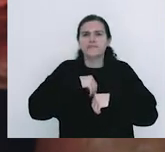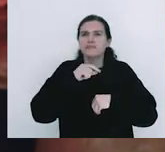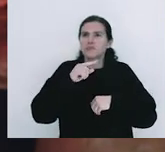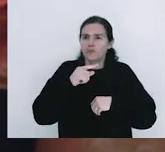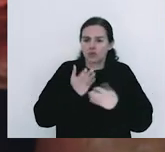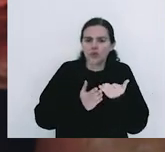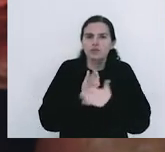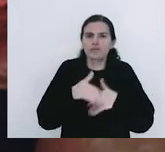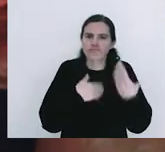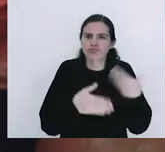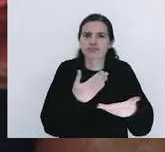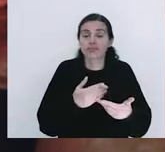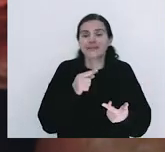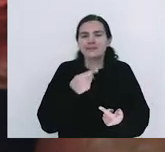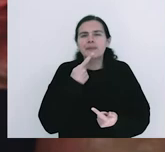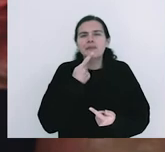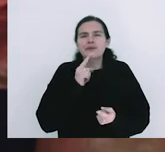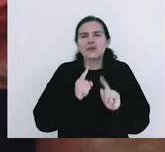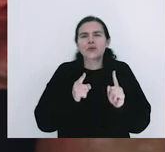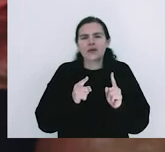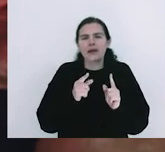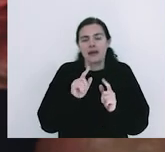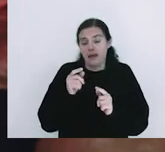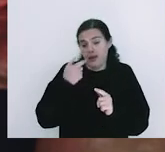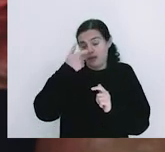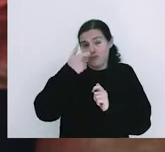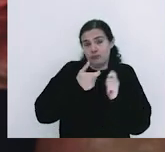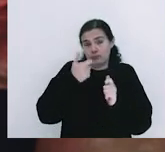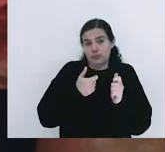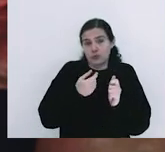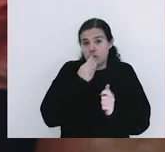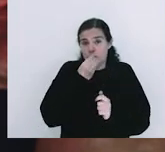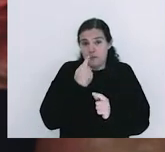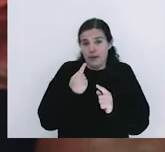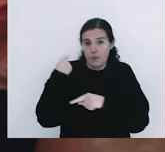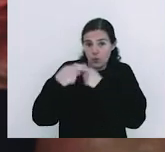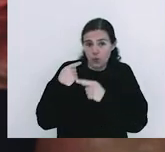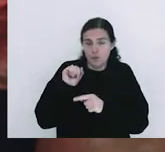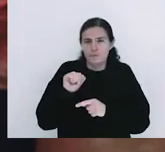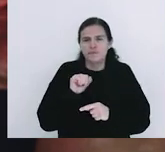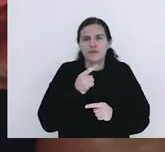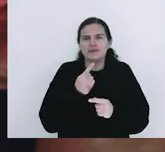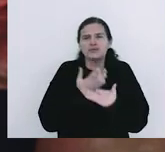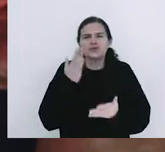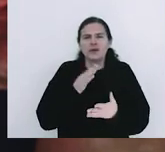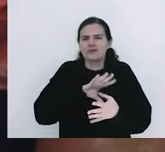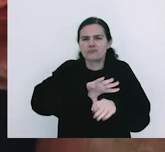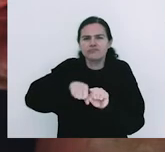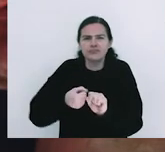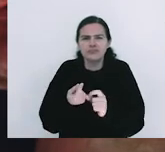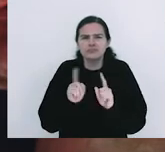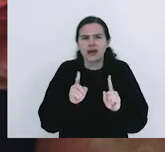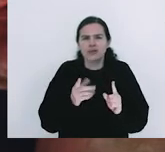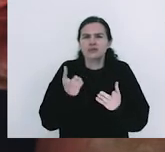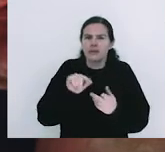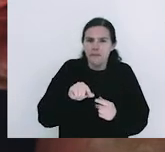forward. So through the notion of anthropophagy, there's not only the notion of destruction, there is the